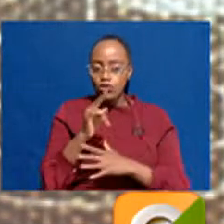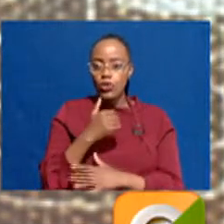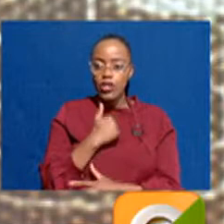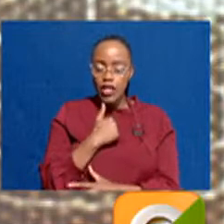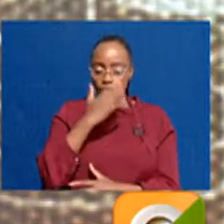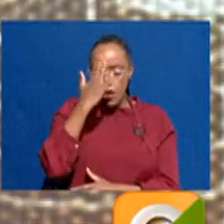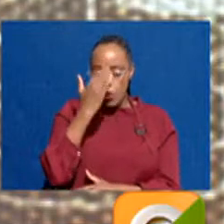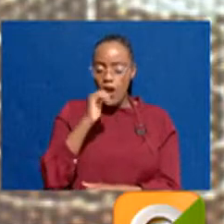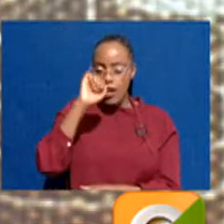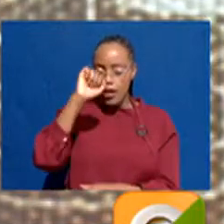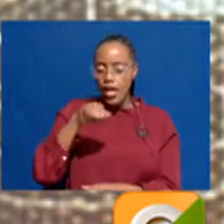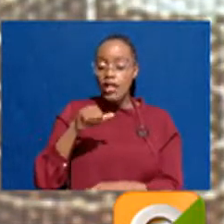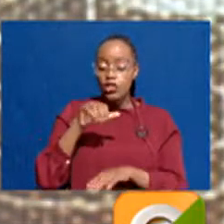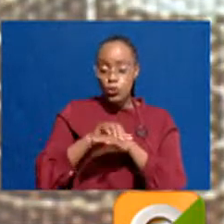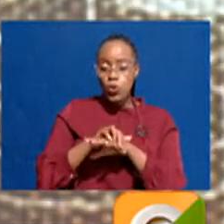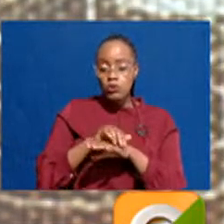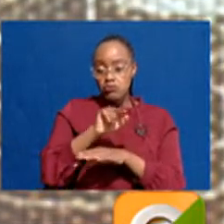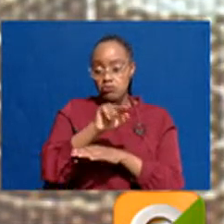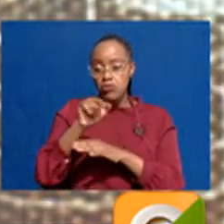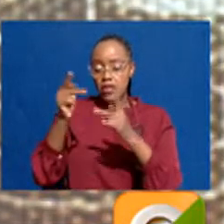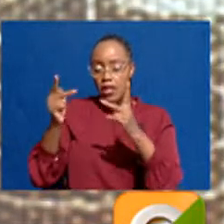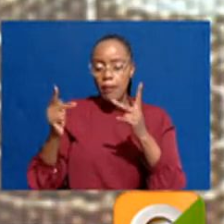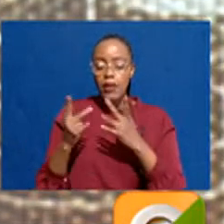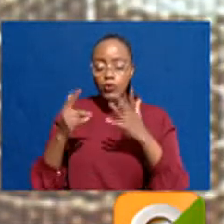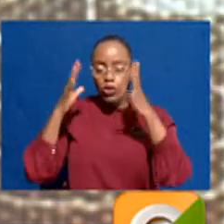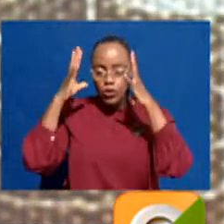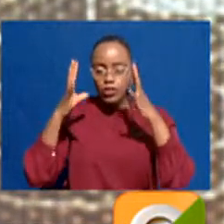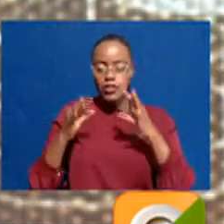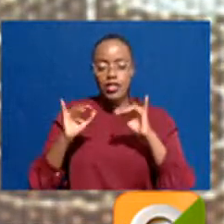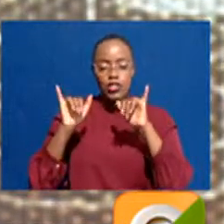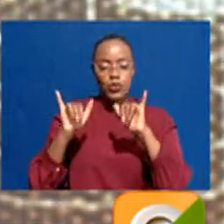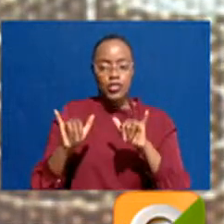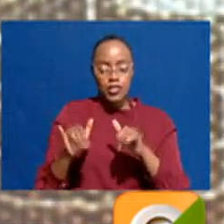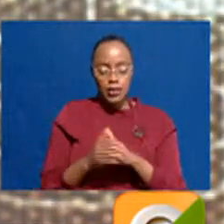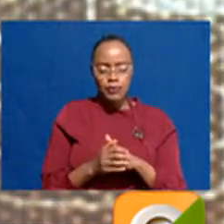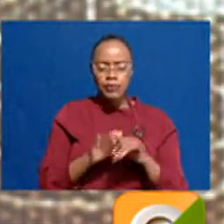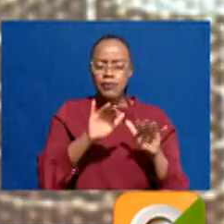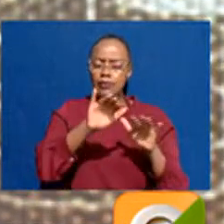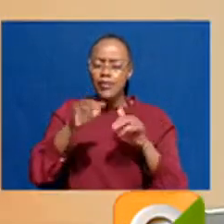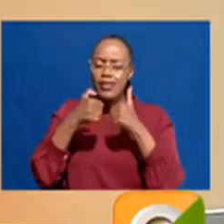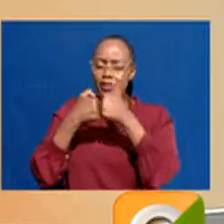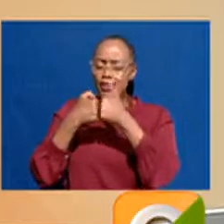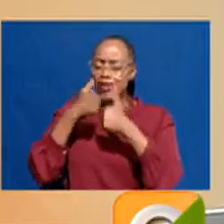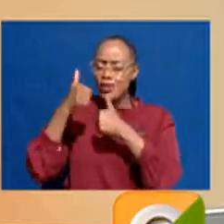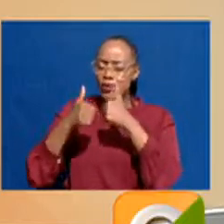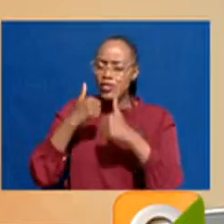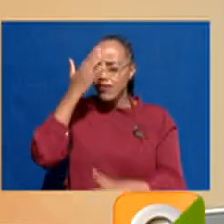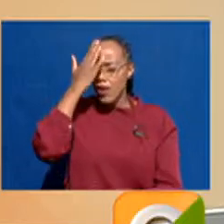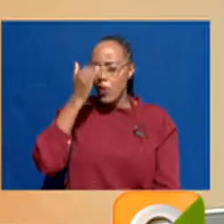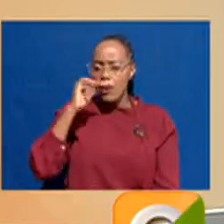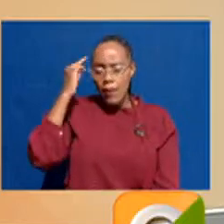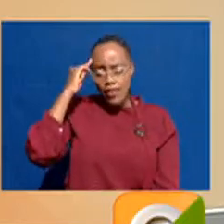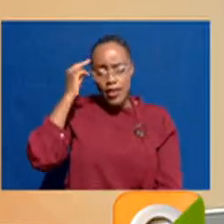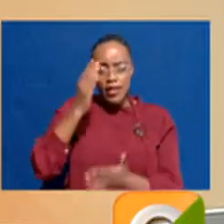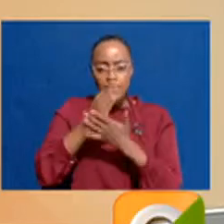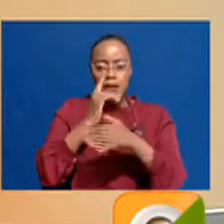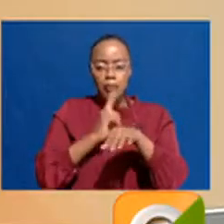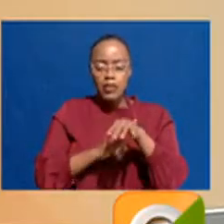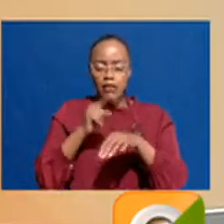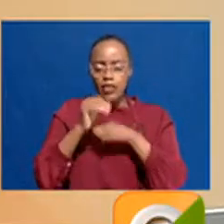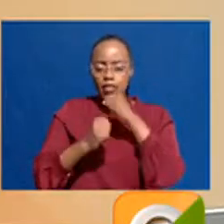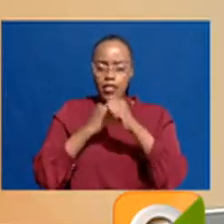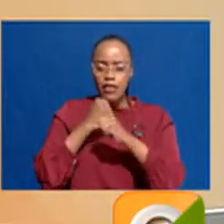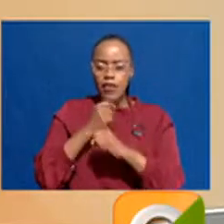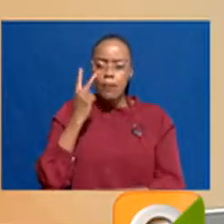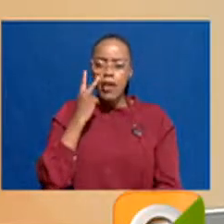got the leeway to decide where you stay. Yeah. And how much of a challenge is it? Because I think some time earlier this year, I had